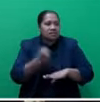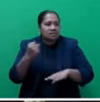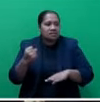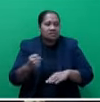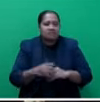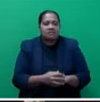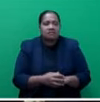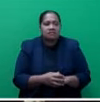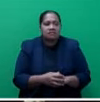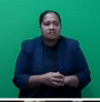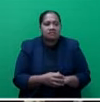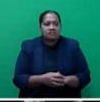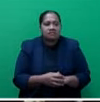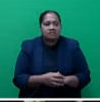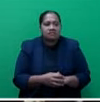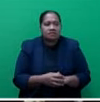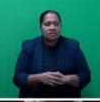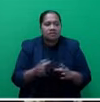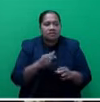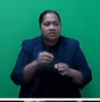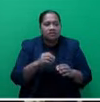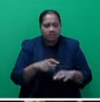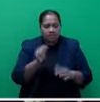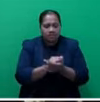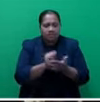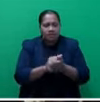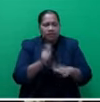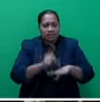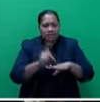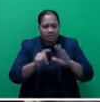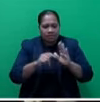tramples on proper parliamentary procedures. They all keep quiet.